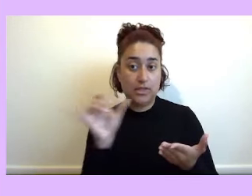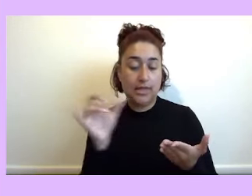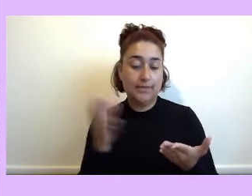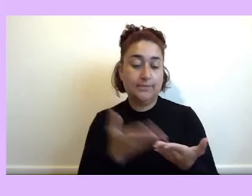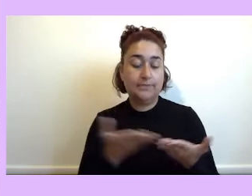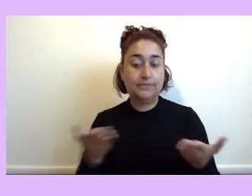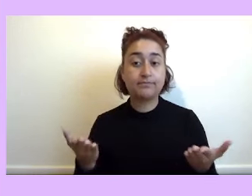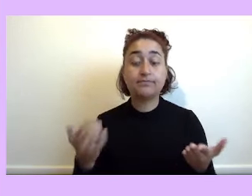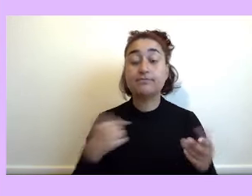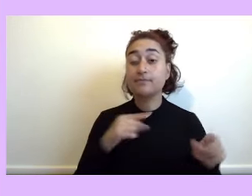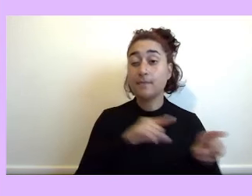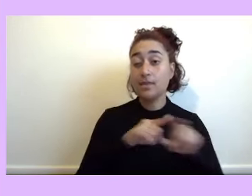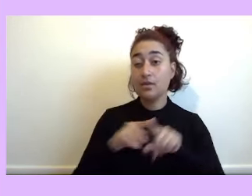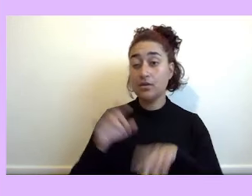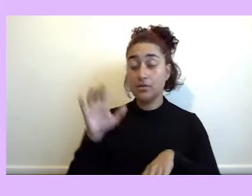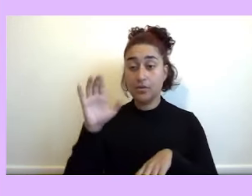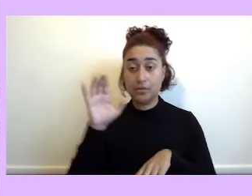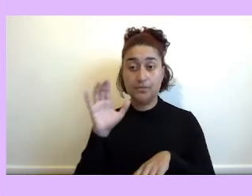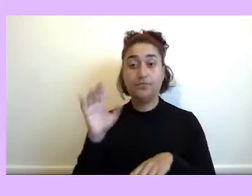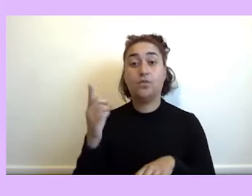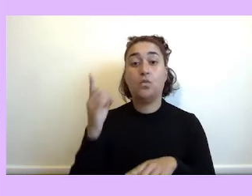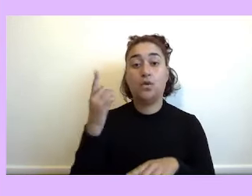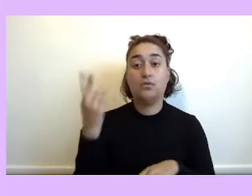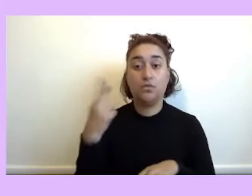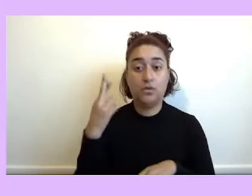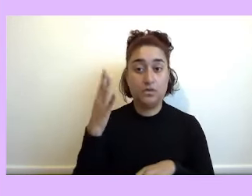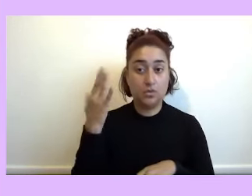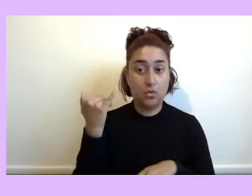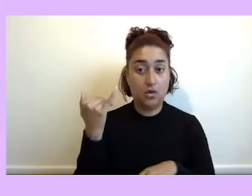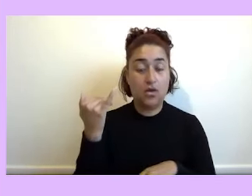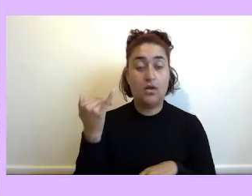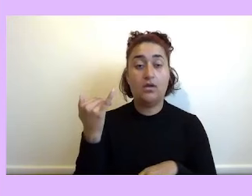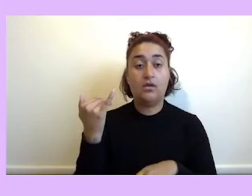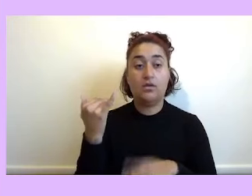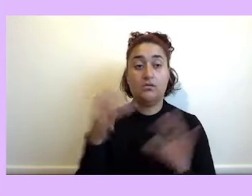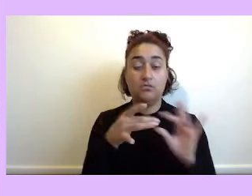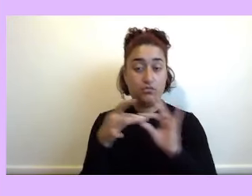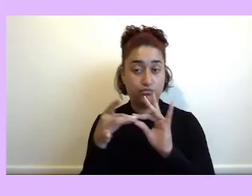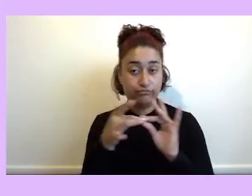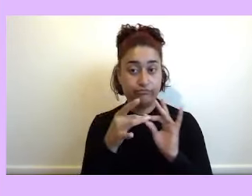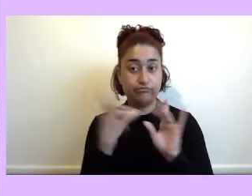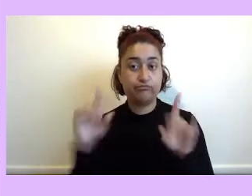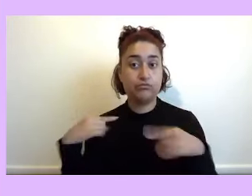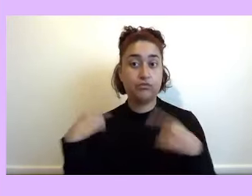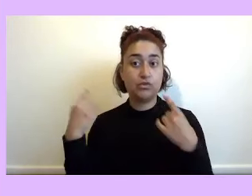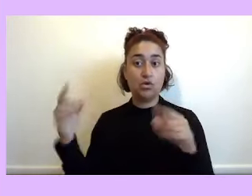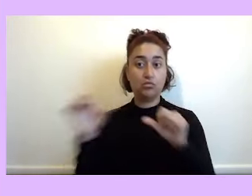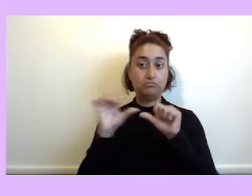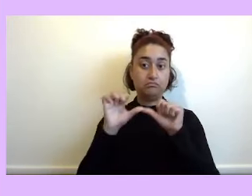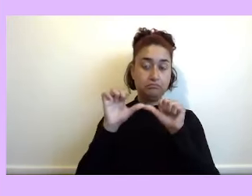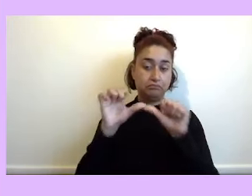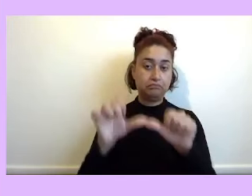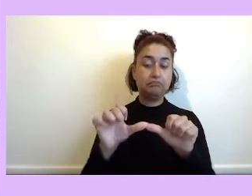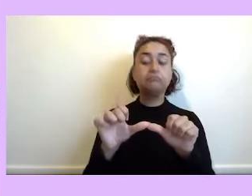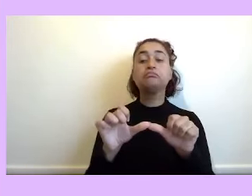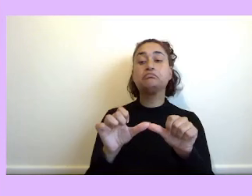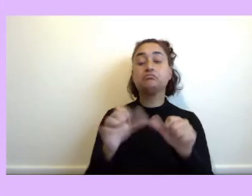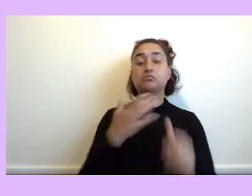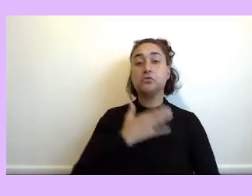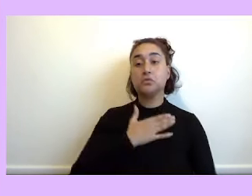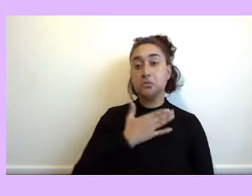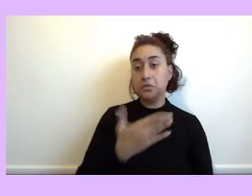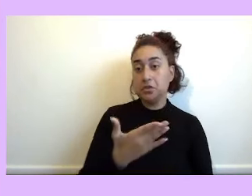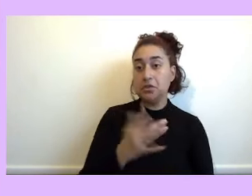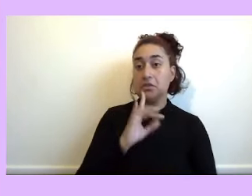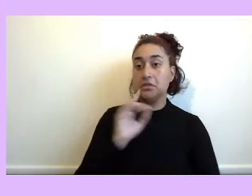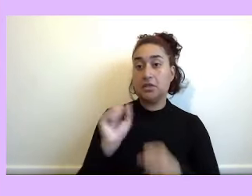I'm also hearing one of the reasons why these relationships have been so long-lasting is there's a willingness to actually